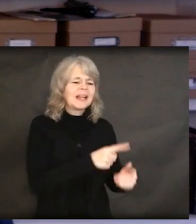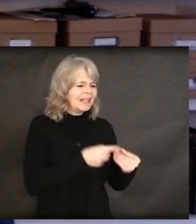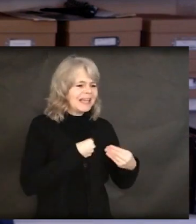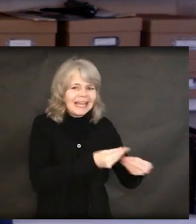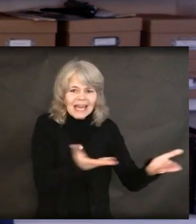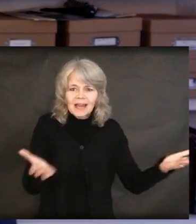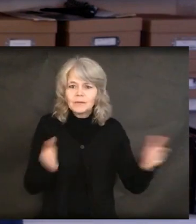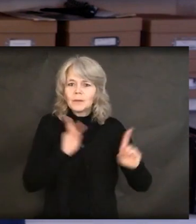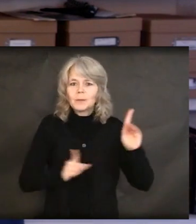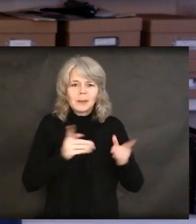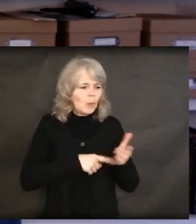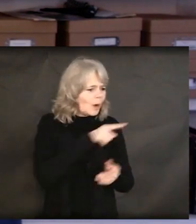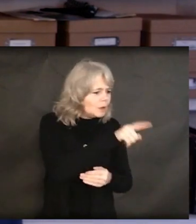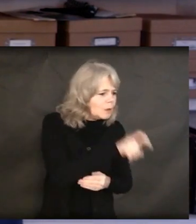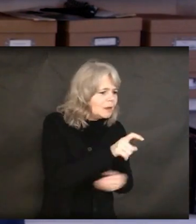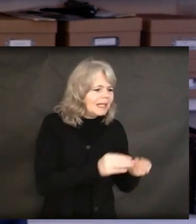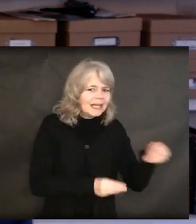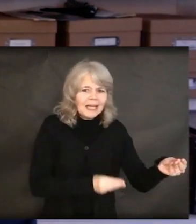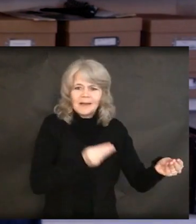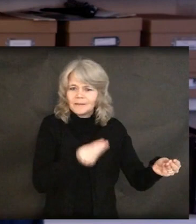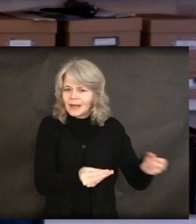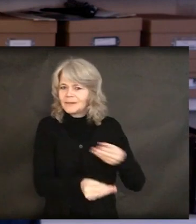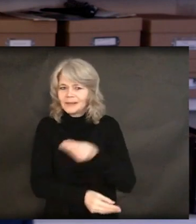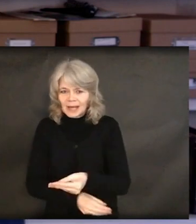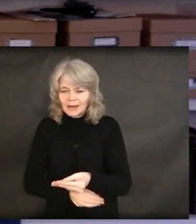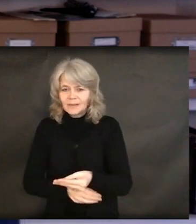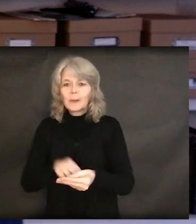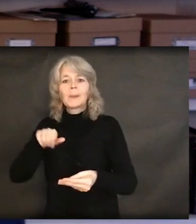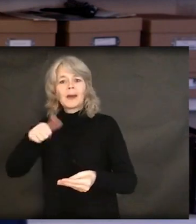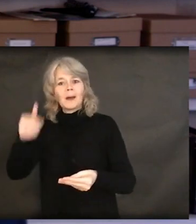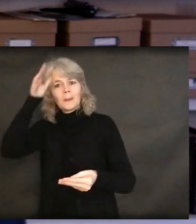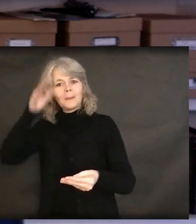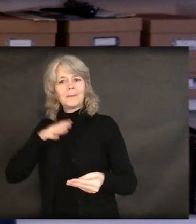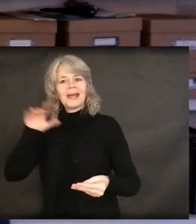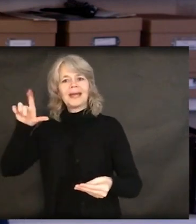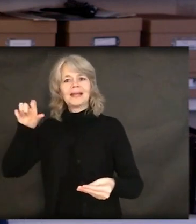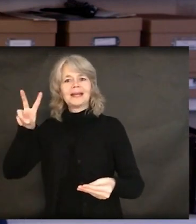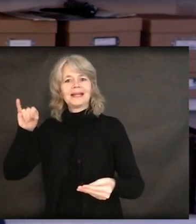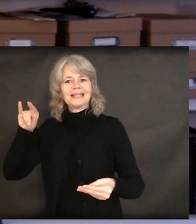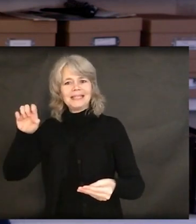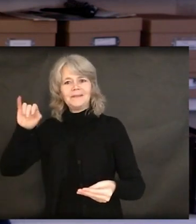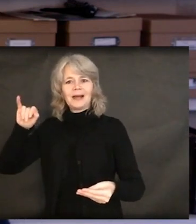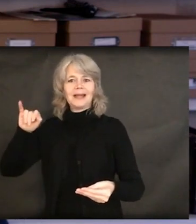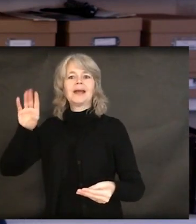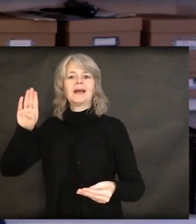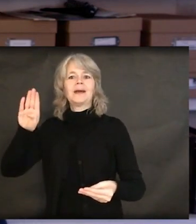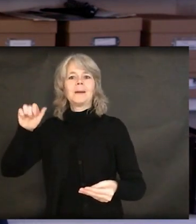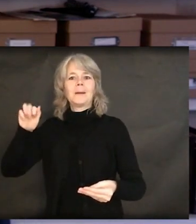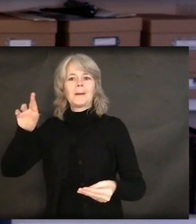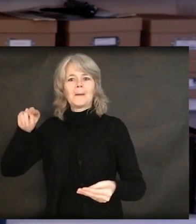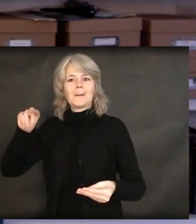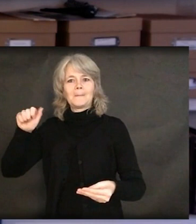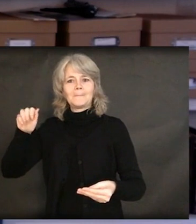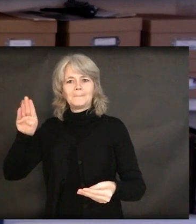each as any had need. There was a Levite, a native of Cyprus, Joseph, to whom the apostles gave the